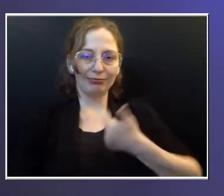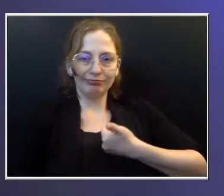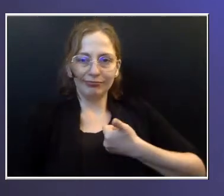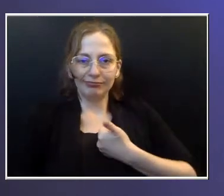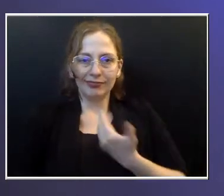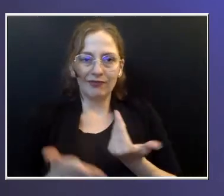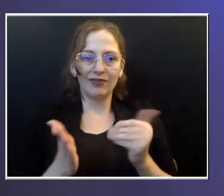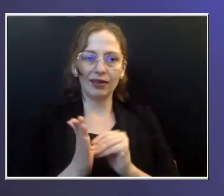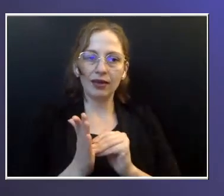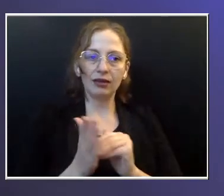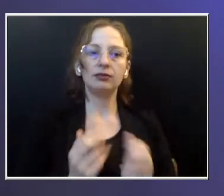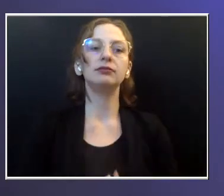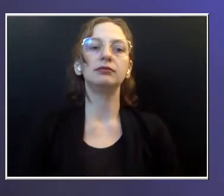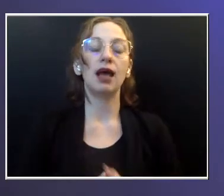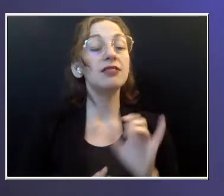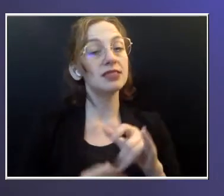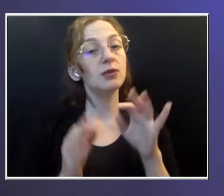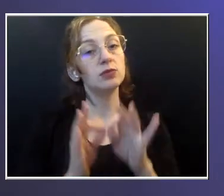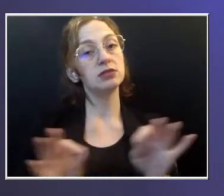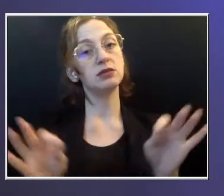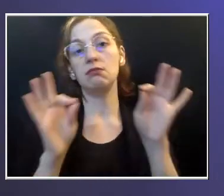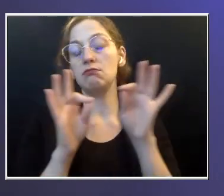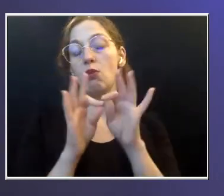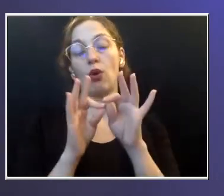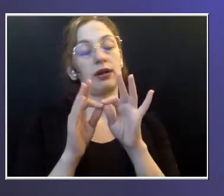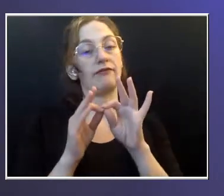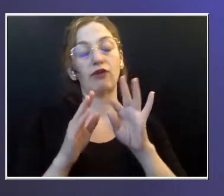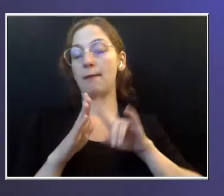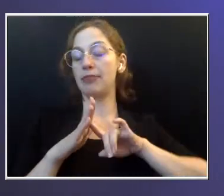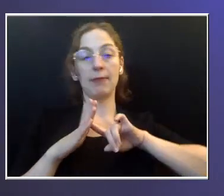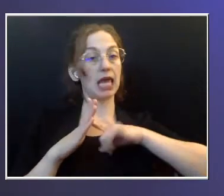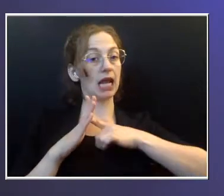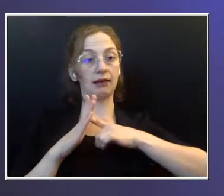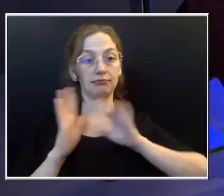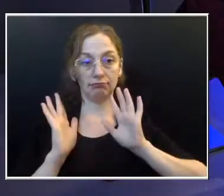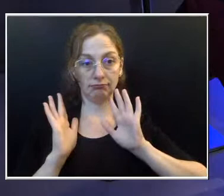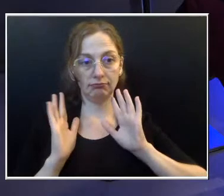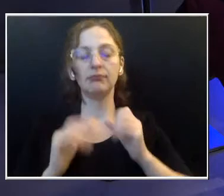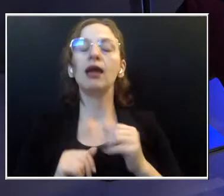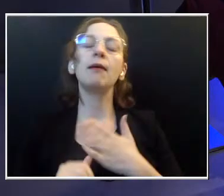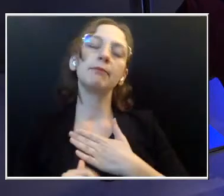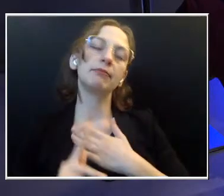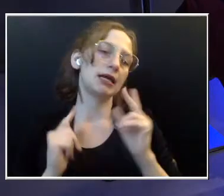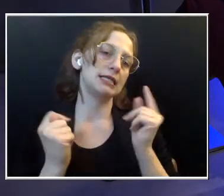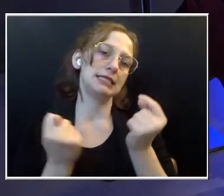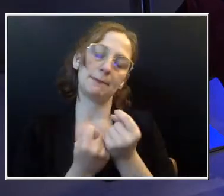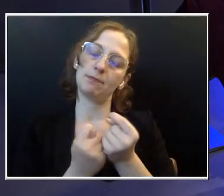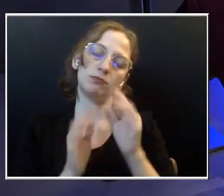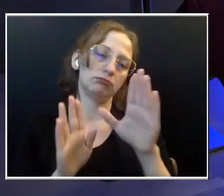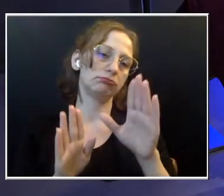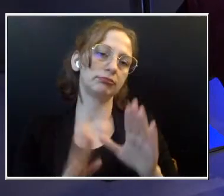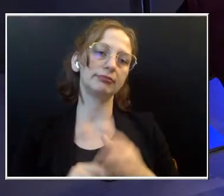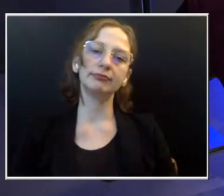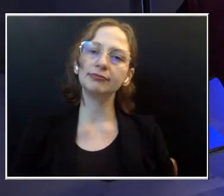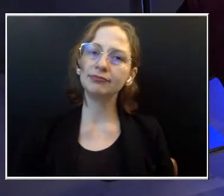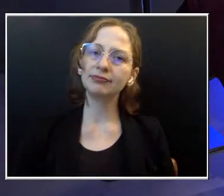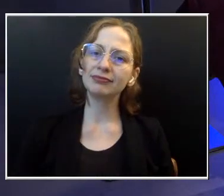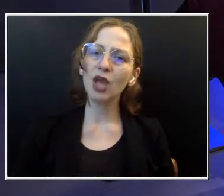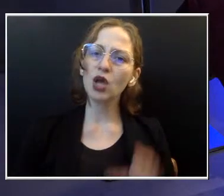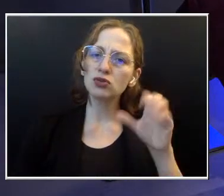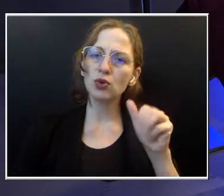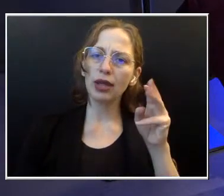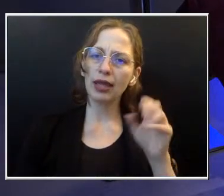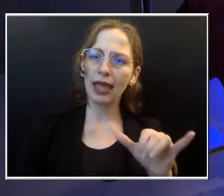the beginning, and I had a great team here to help guide me through that process. So, Cammie, what was it like to wake up from a surgery that